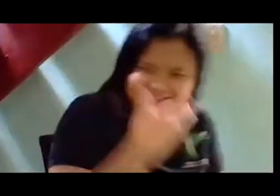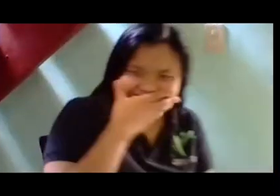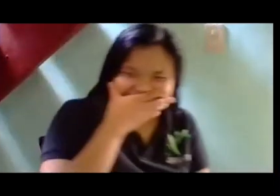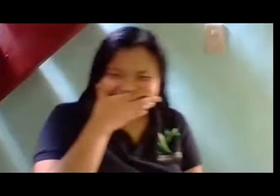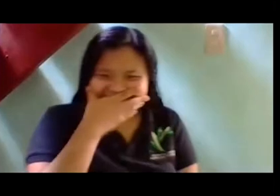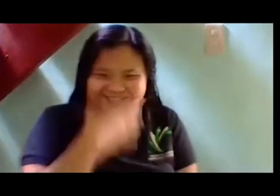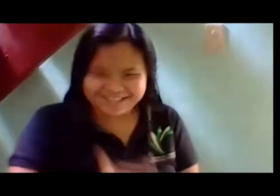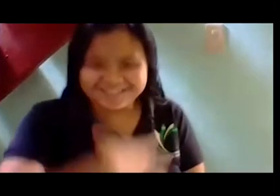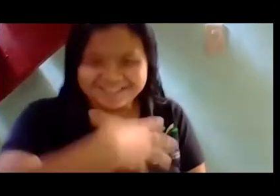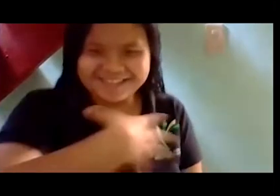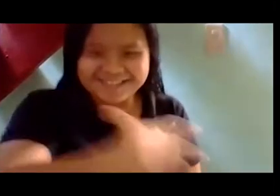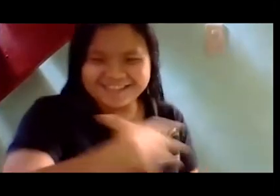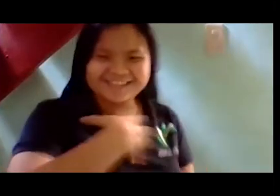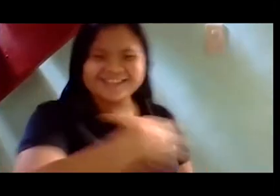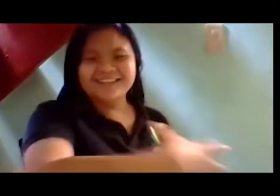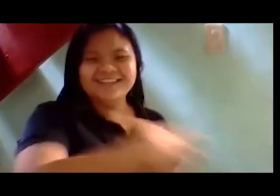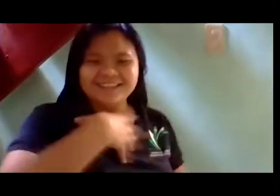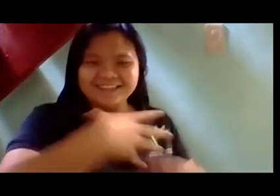sir. Okay.